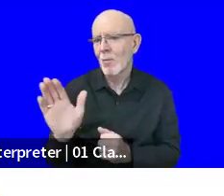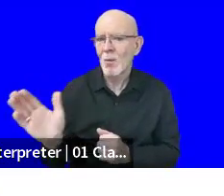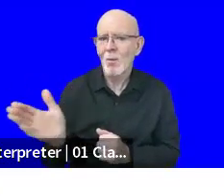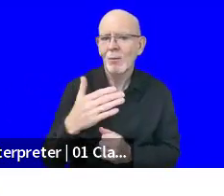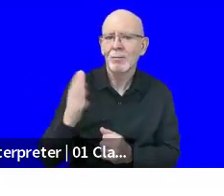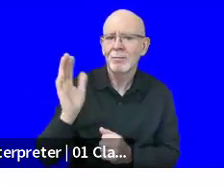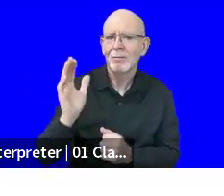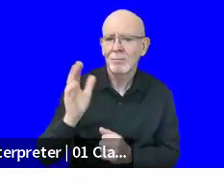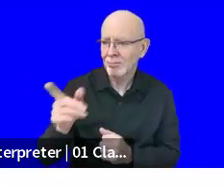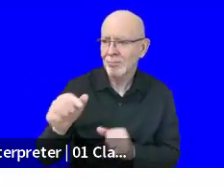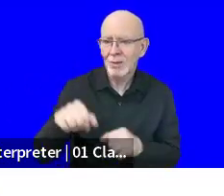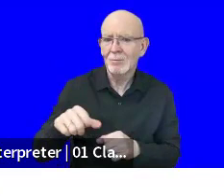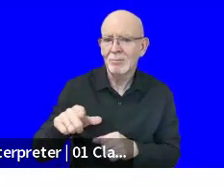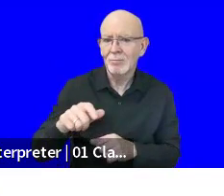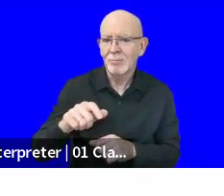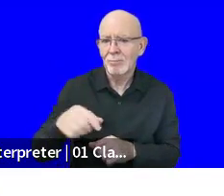Daniel, the floor is yours.